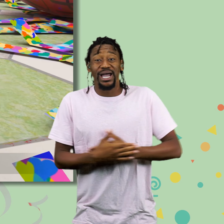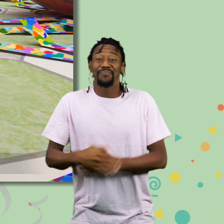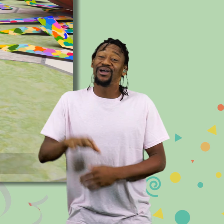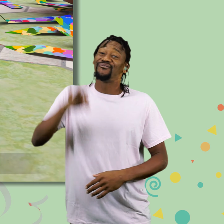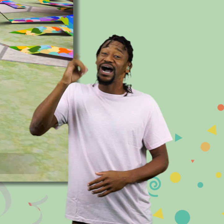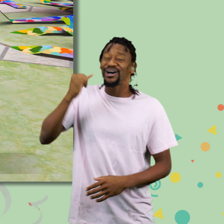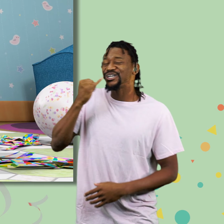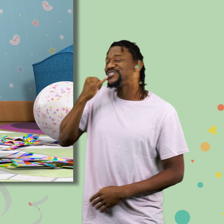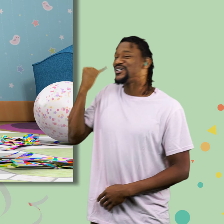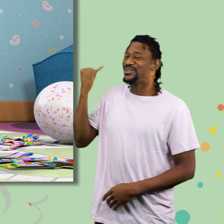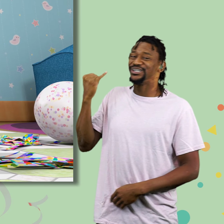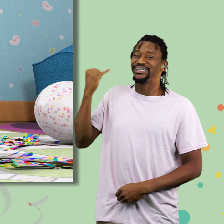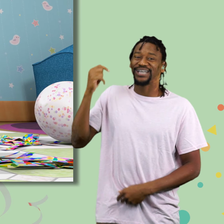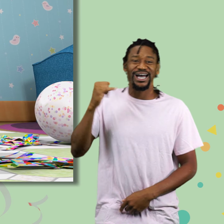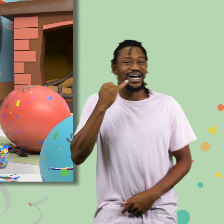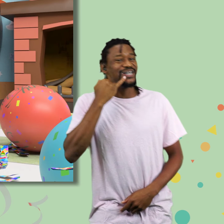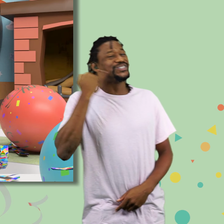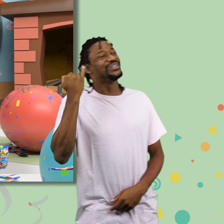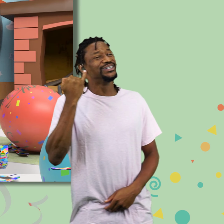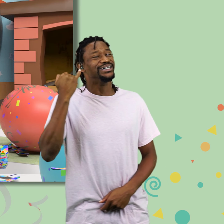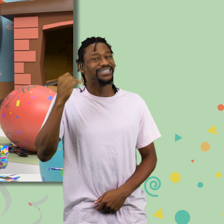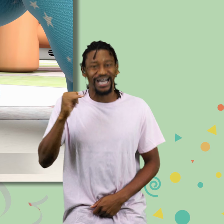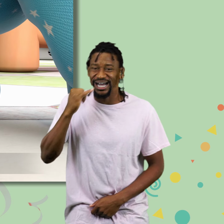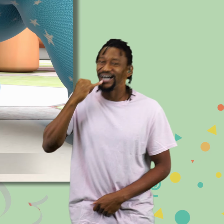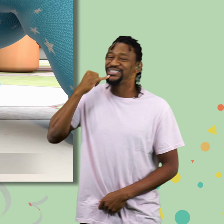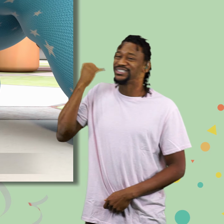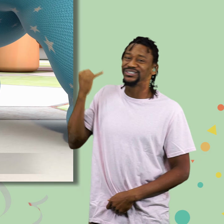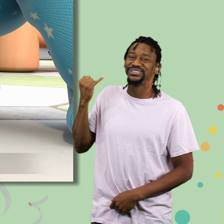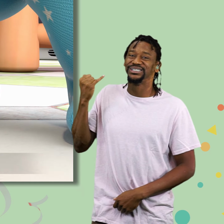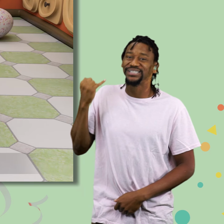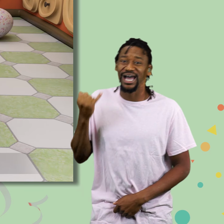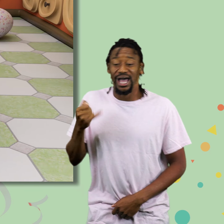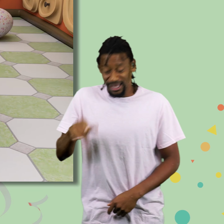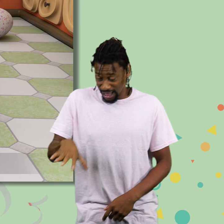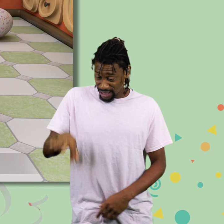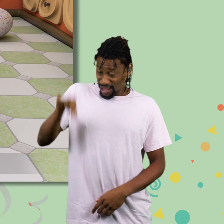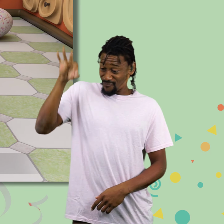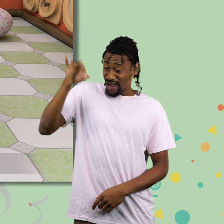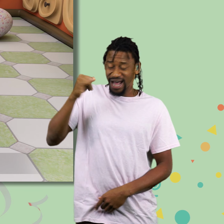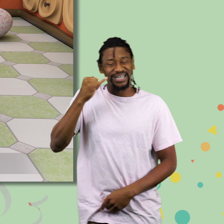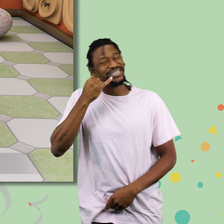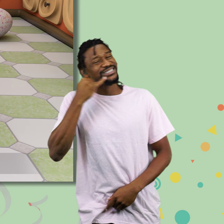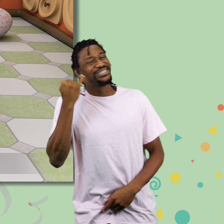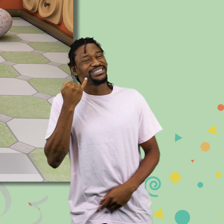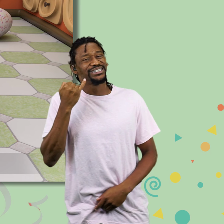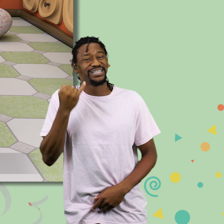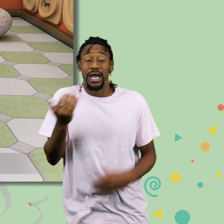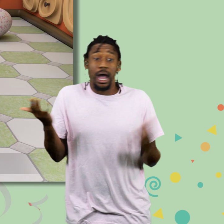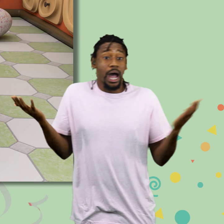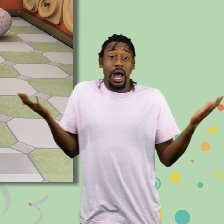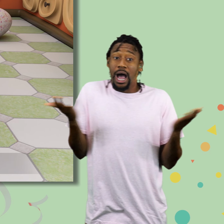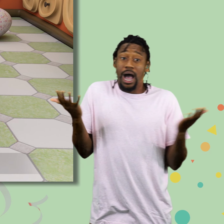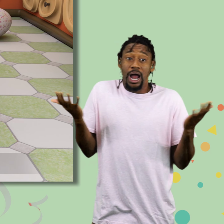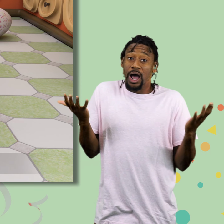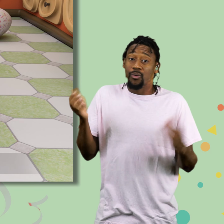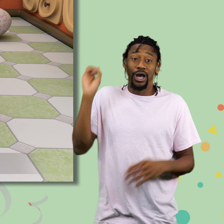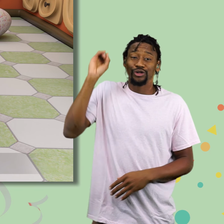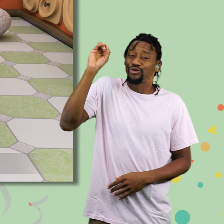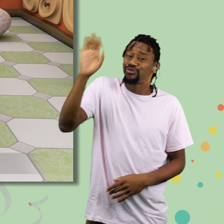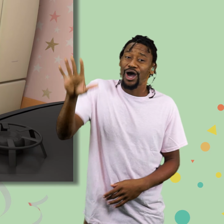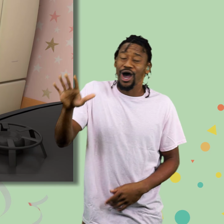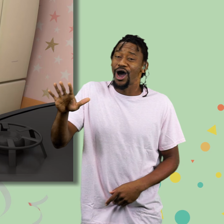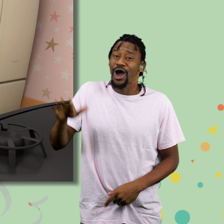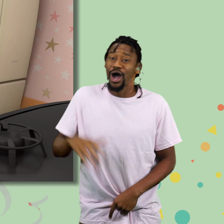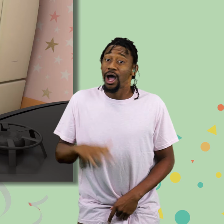Baby found a juice can, juice can, juice can Baby found a juice can, he doesn't know